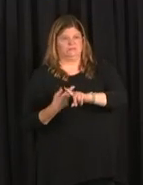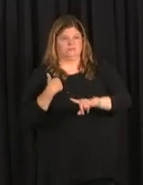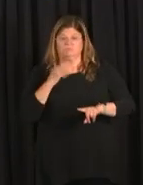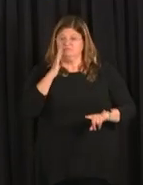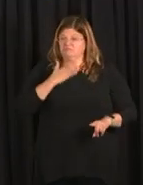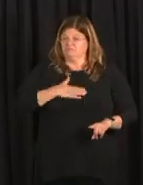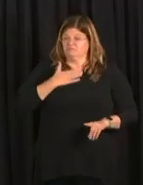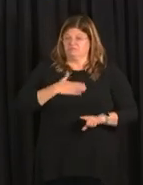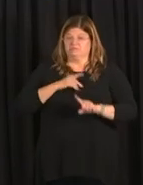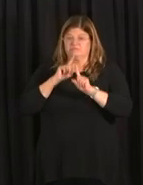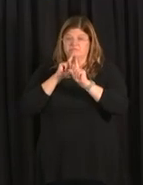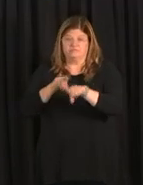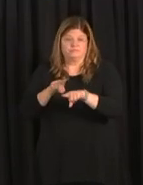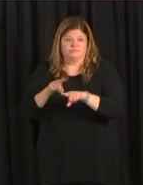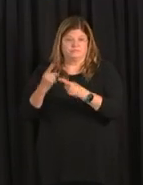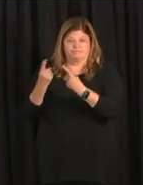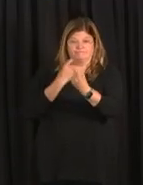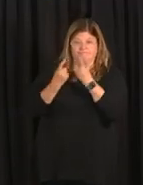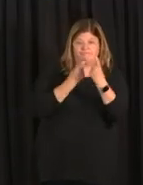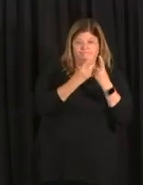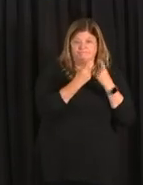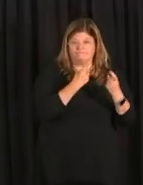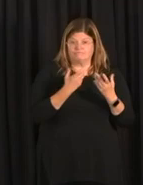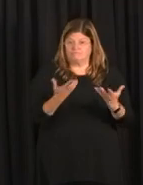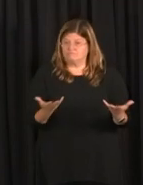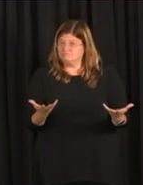answer questions if there are any at this point.